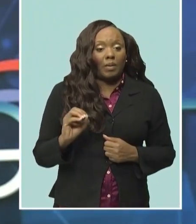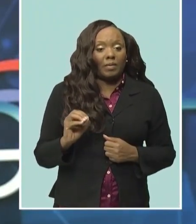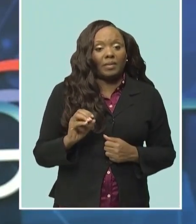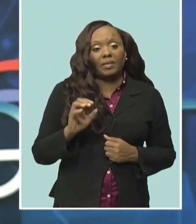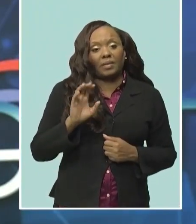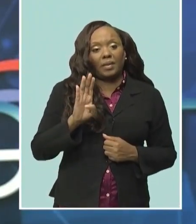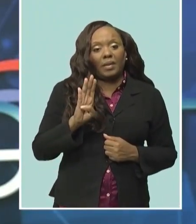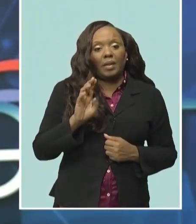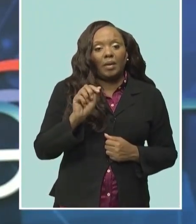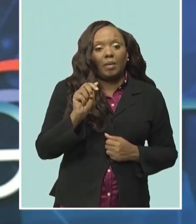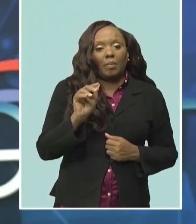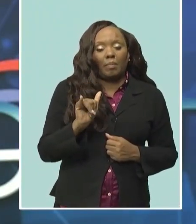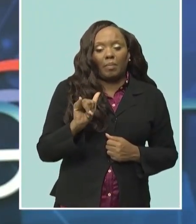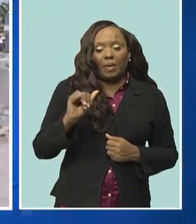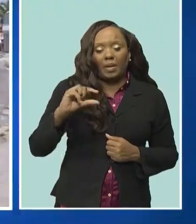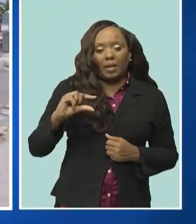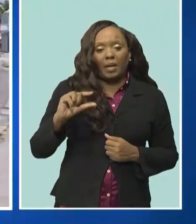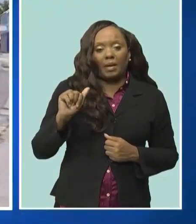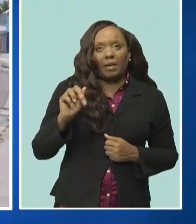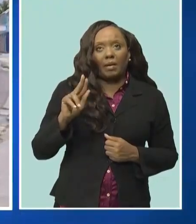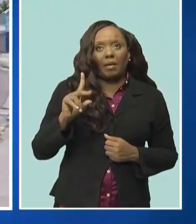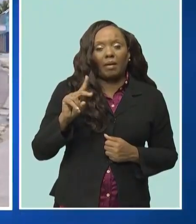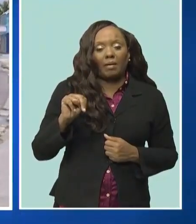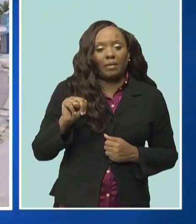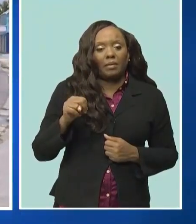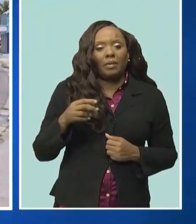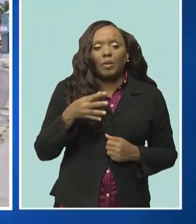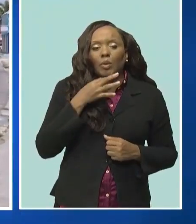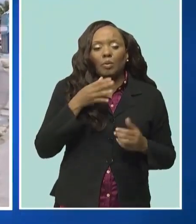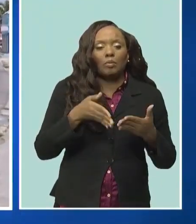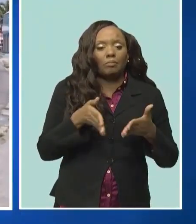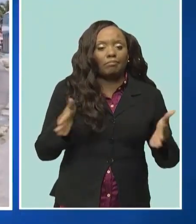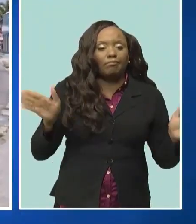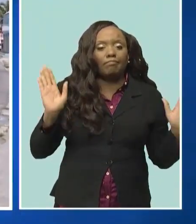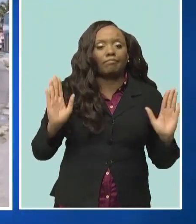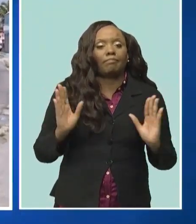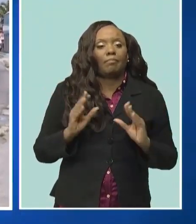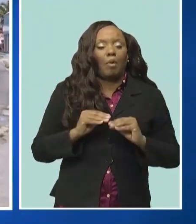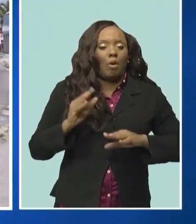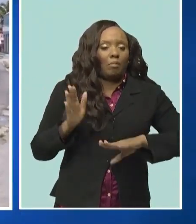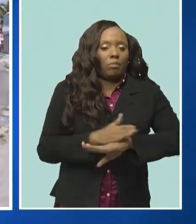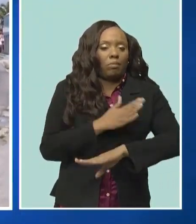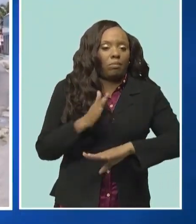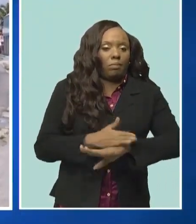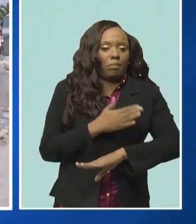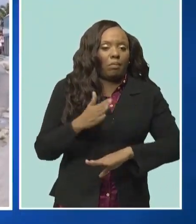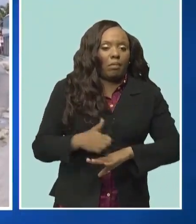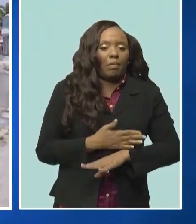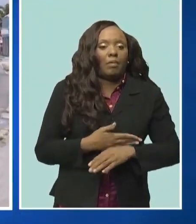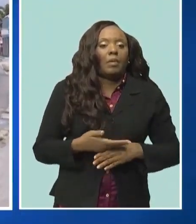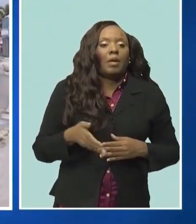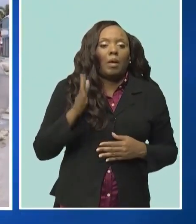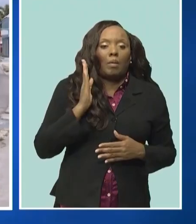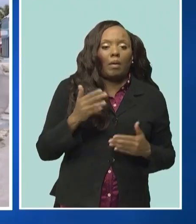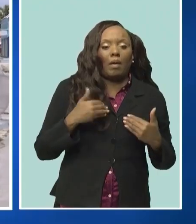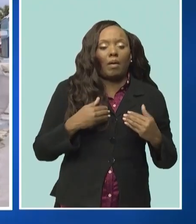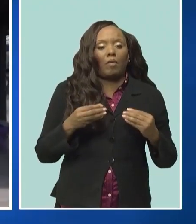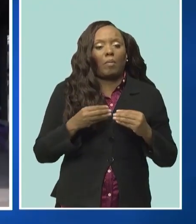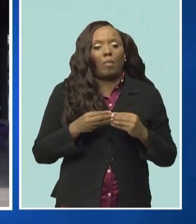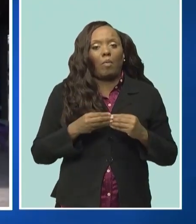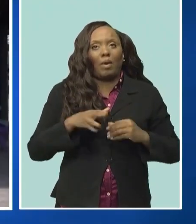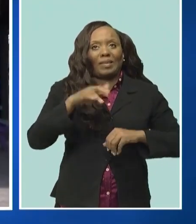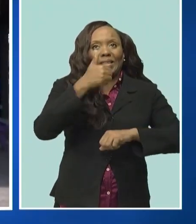will be expanding shortly. That's the word from Acting Prime Minister Cynthia Bradshaw, who says extra kiosks will